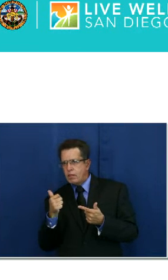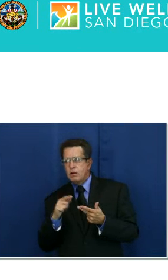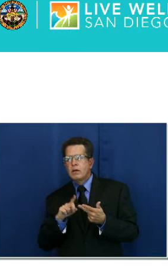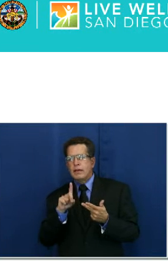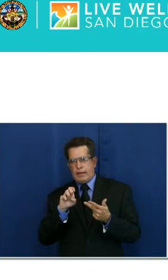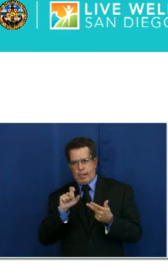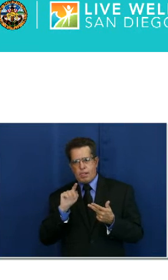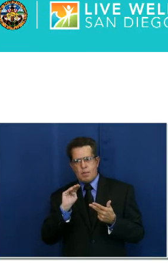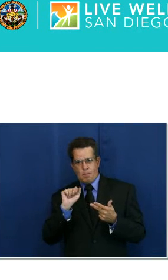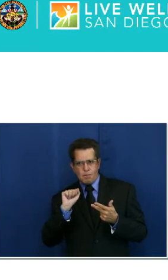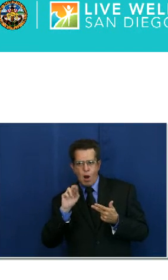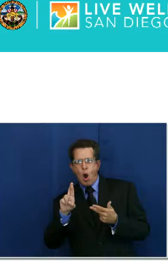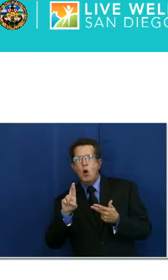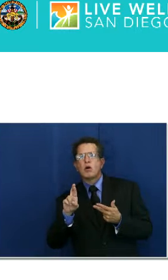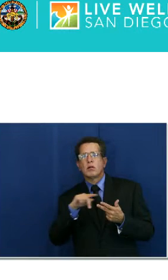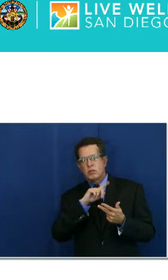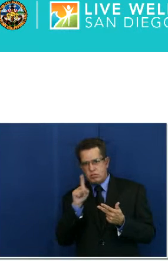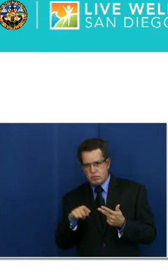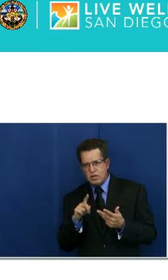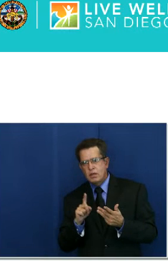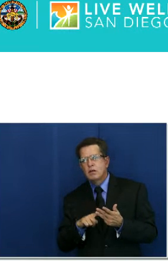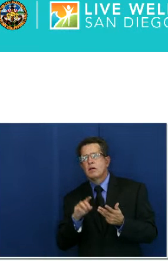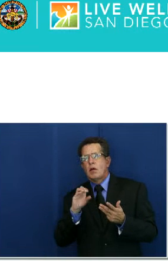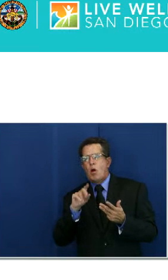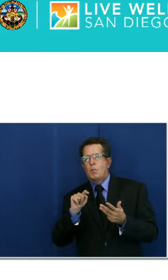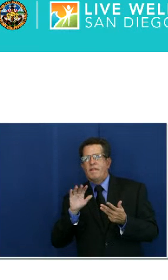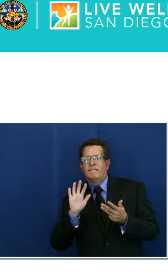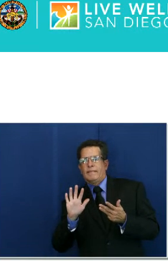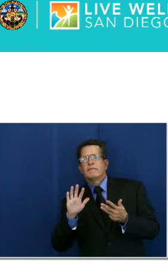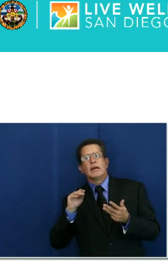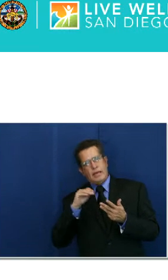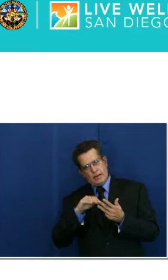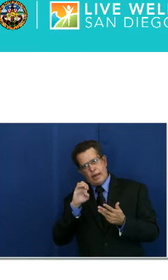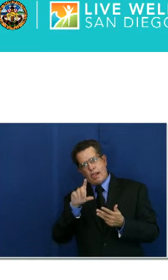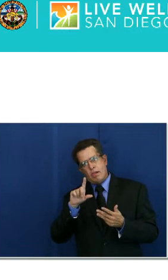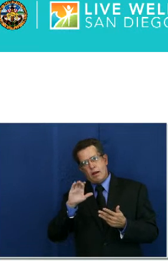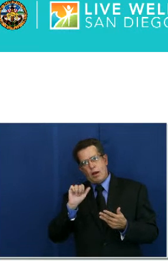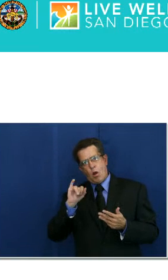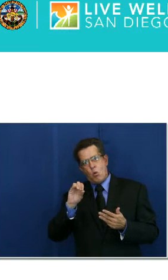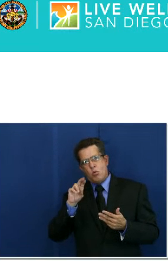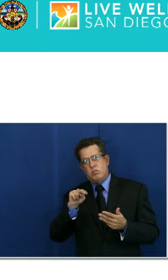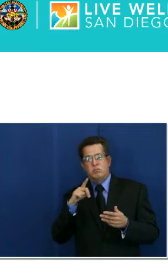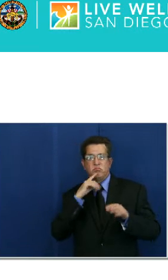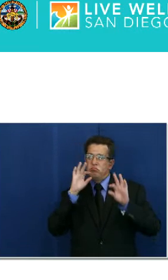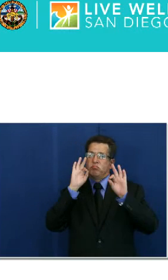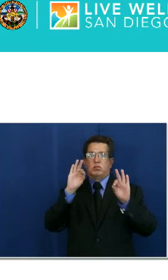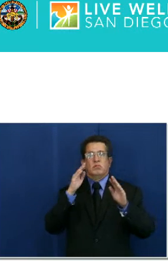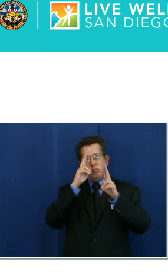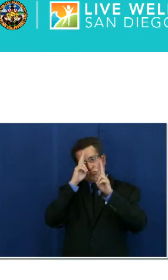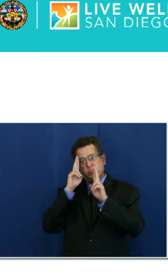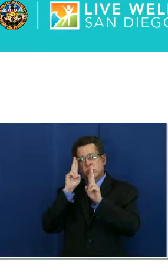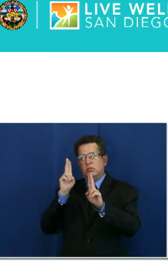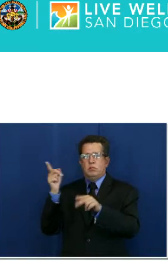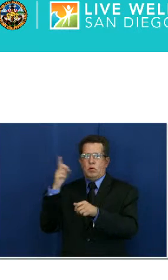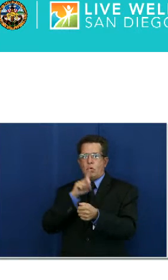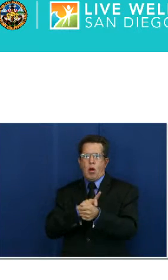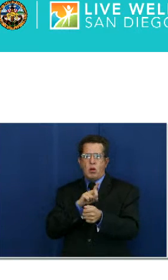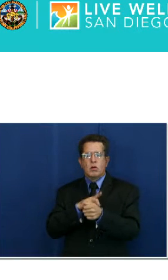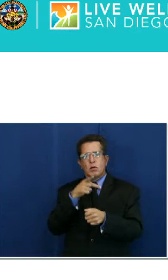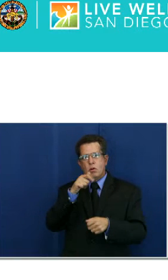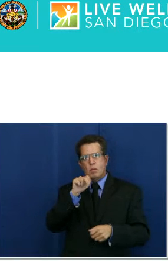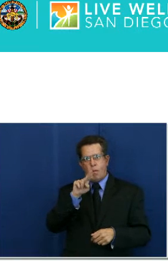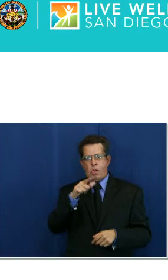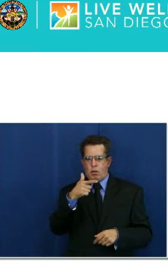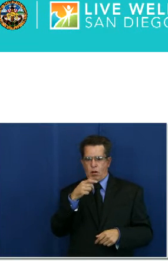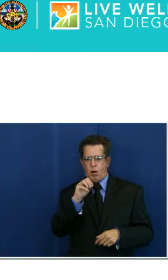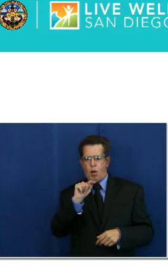then on the 5th in El Cajon. And I want to just say that this was through really the great work of Dr. Paul Gotthold and his team